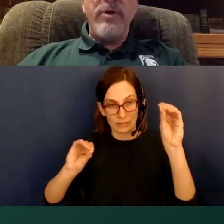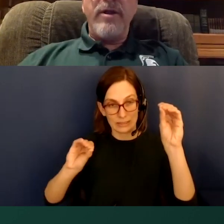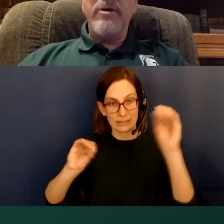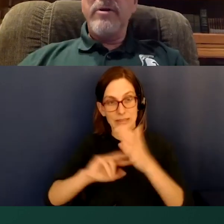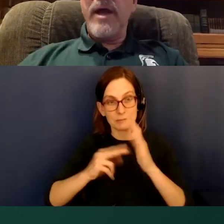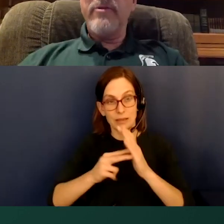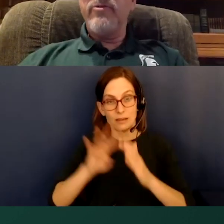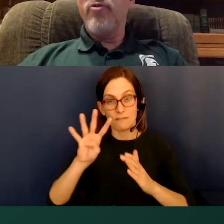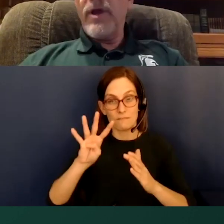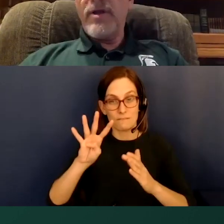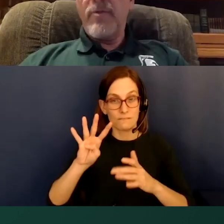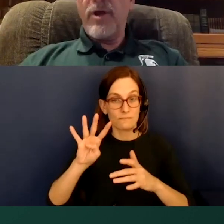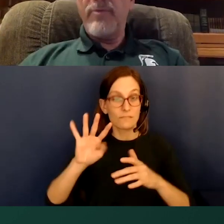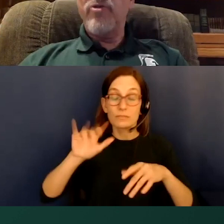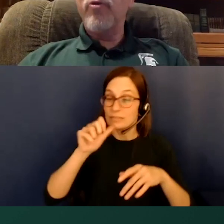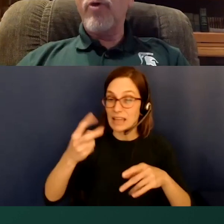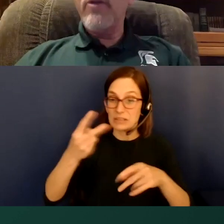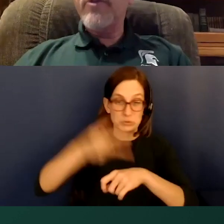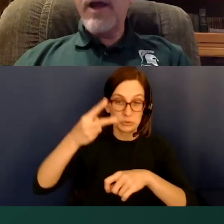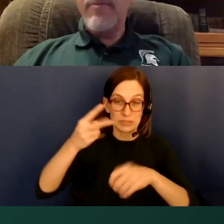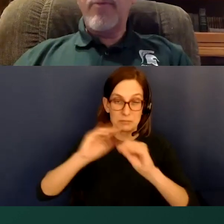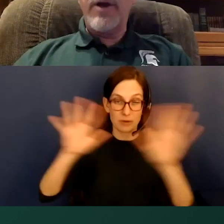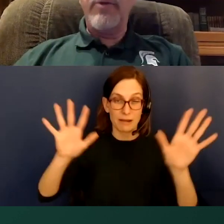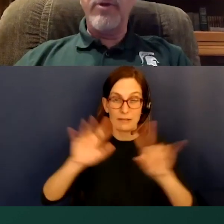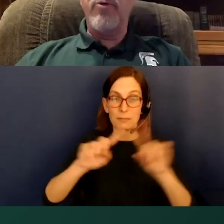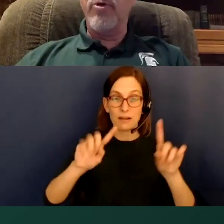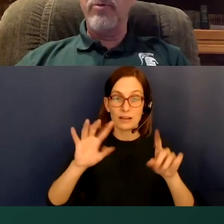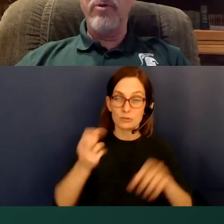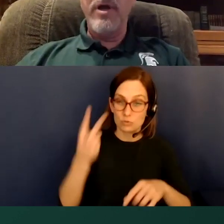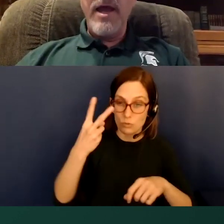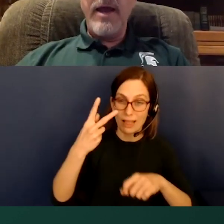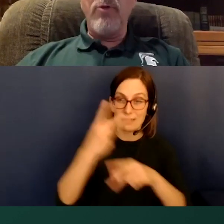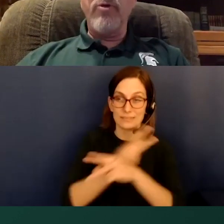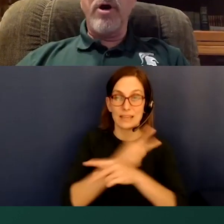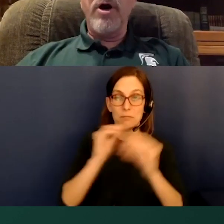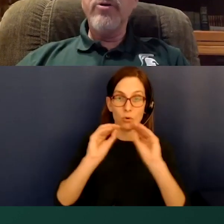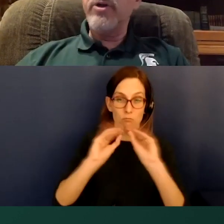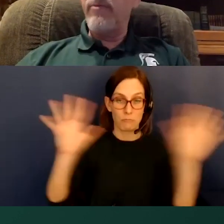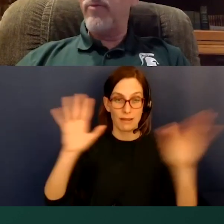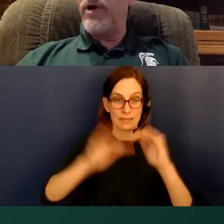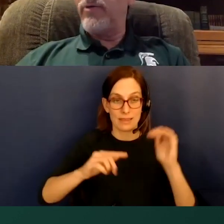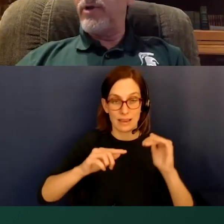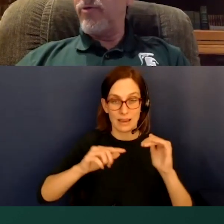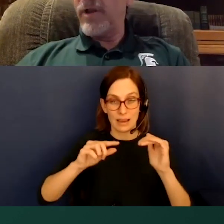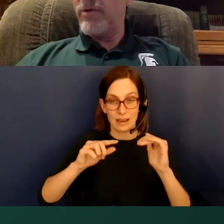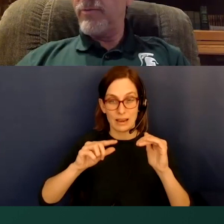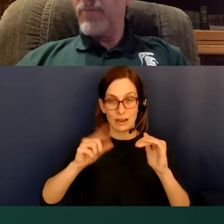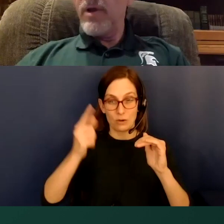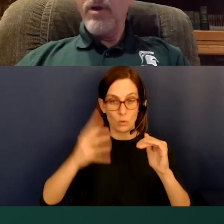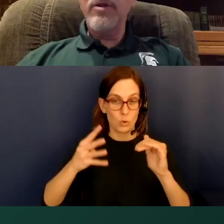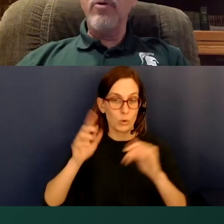full moon is not twice as bright, but 12 times brighter than the quarter moon and over 100 times brighter than the